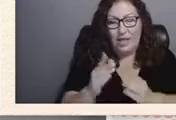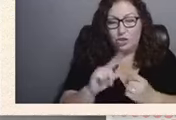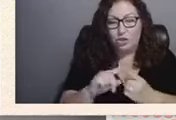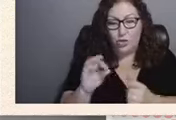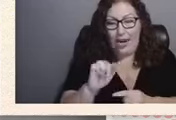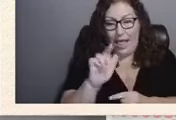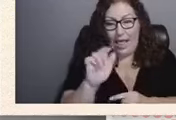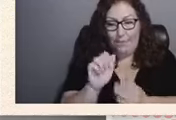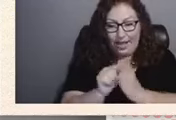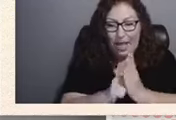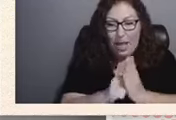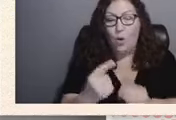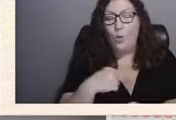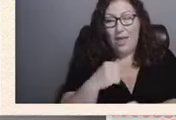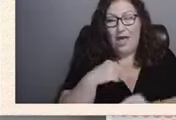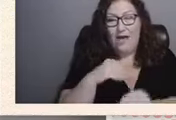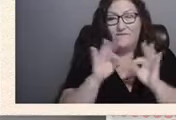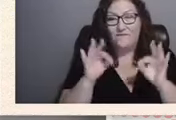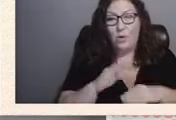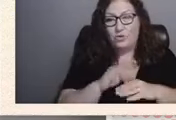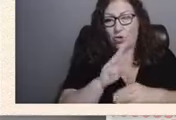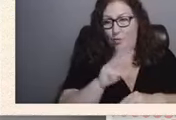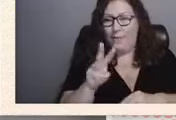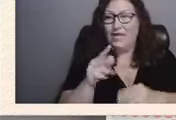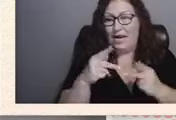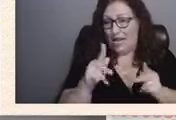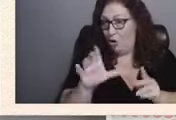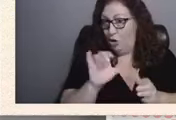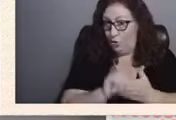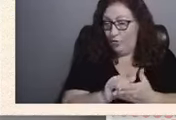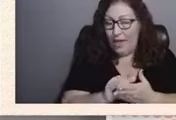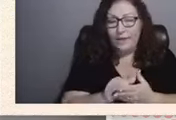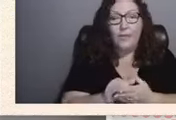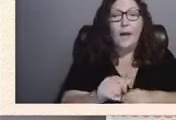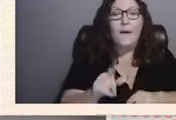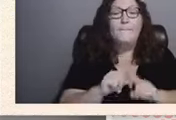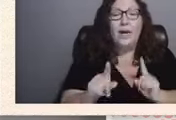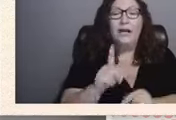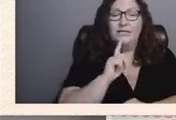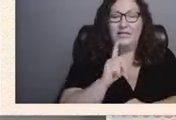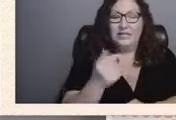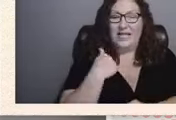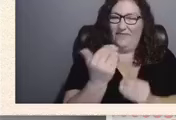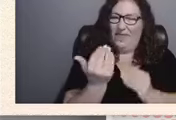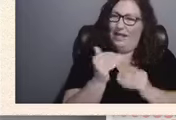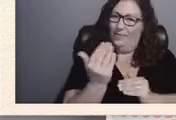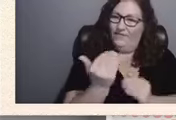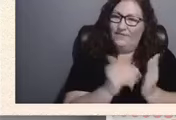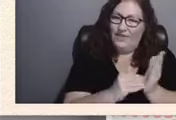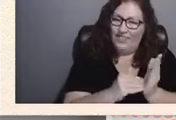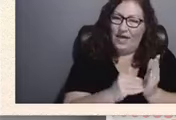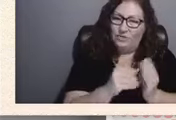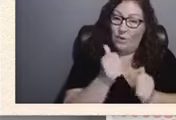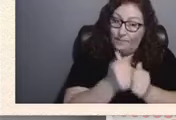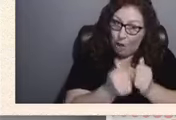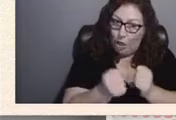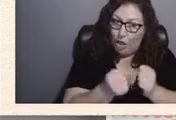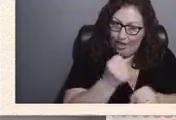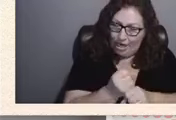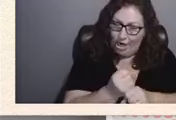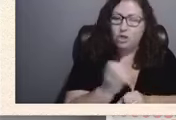have forms on our website to allow you to do that, but it does have the limit of $15,000 per year. So we've